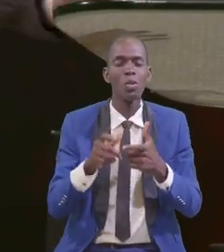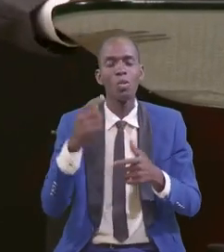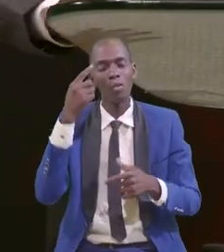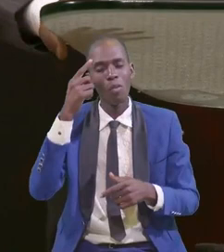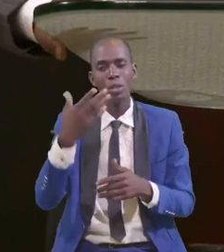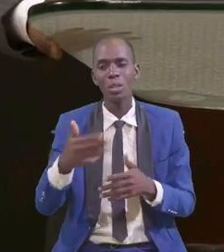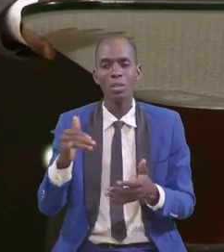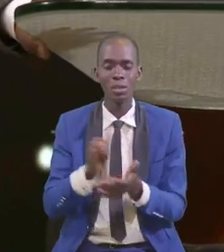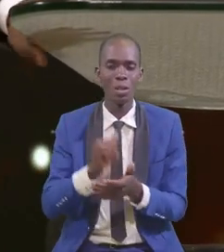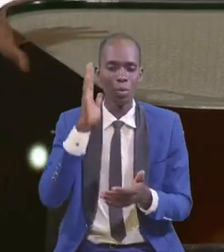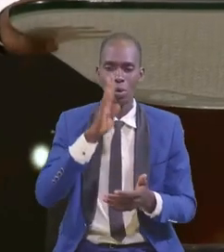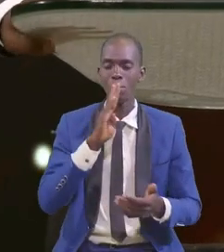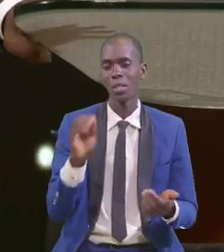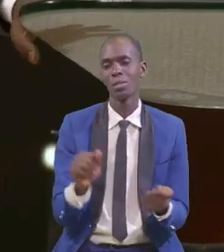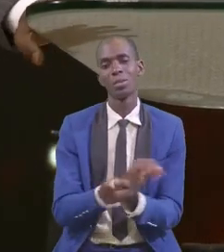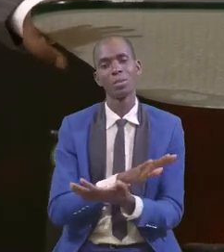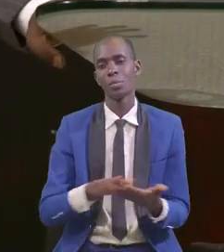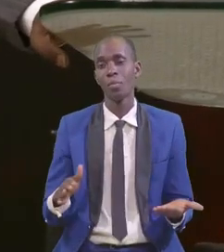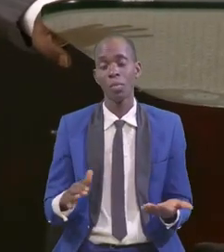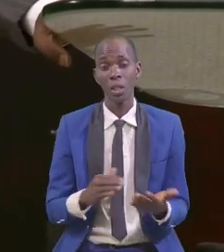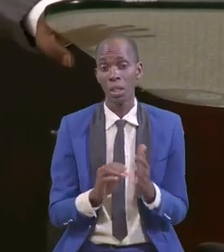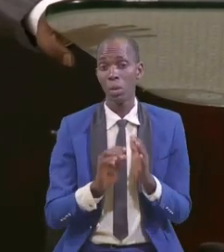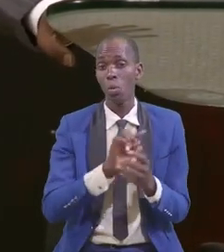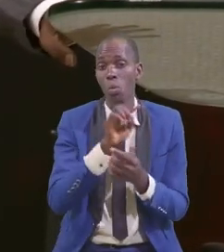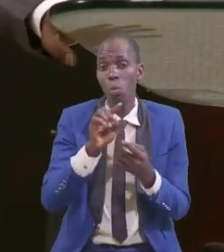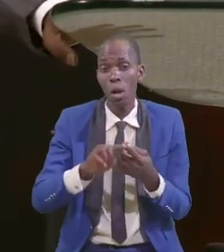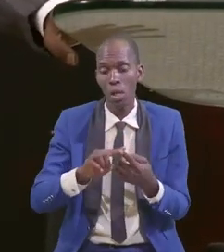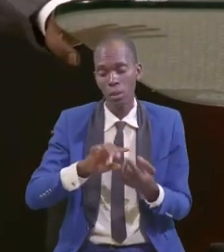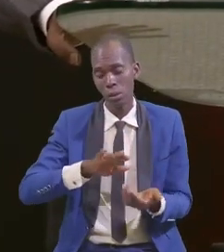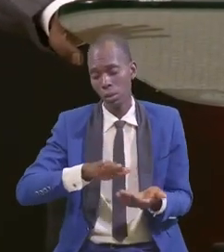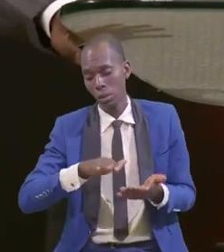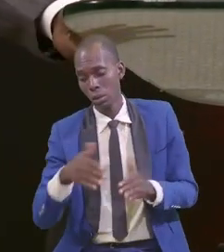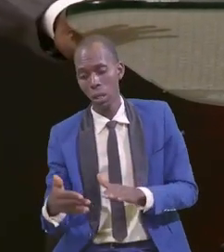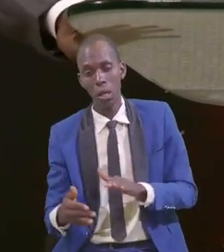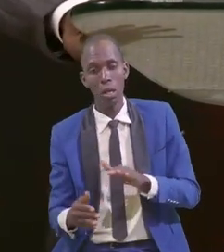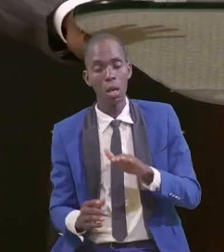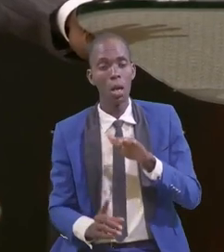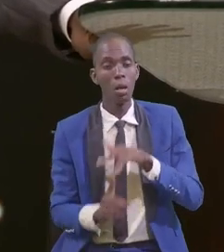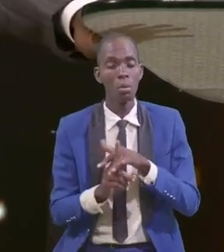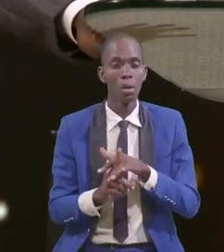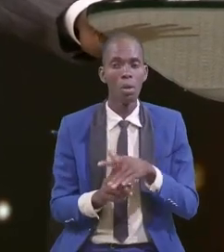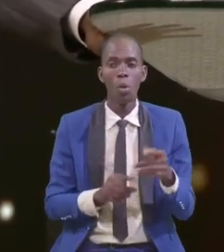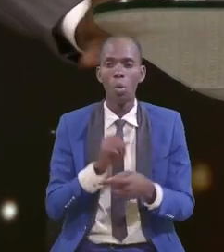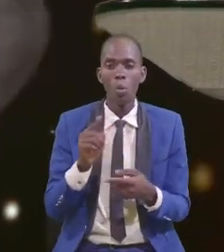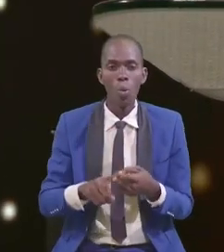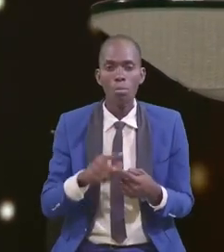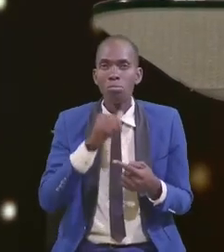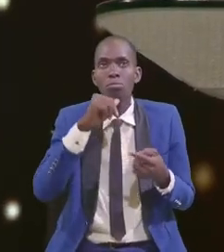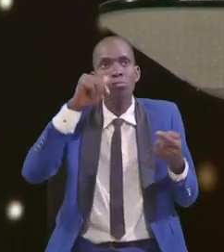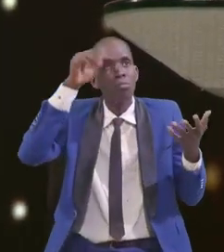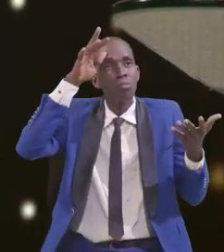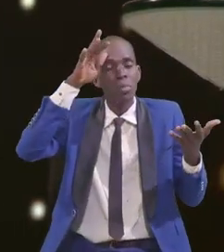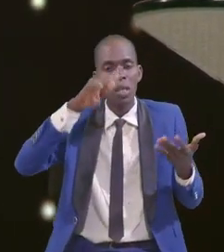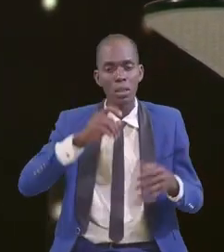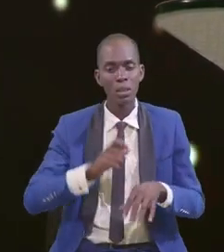fades away. And when death comes, and when the unexpected comes, they